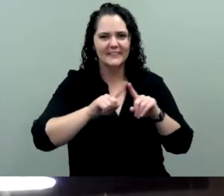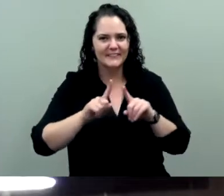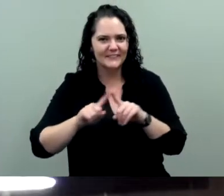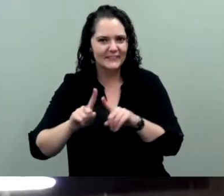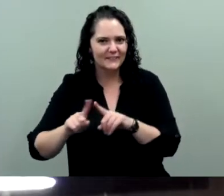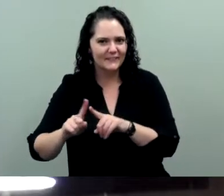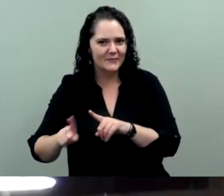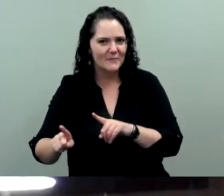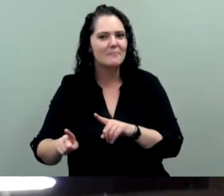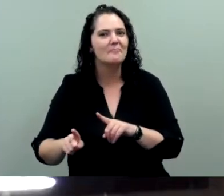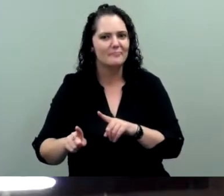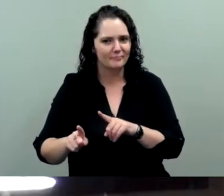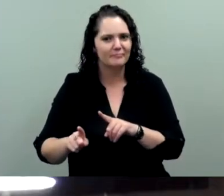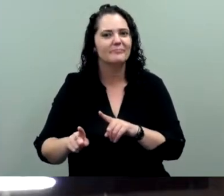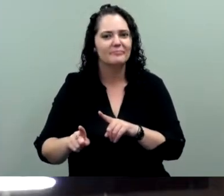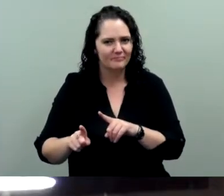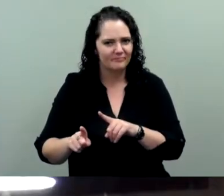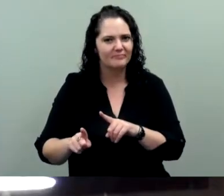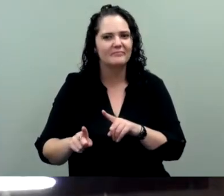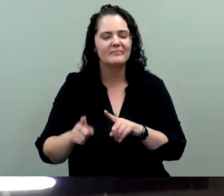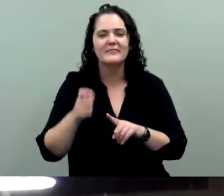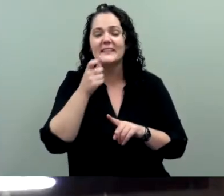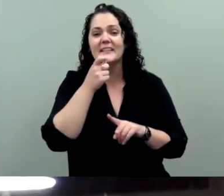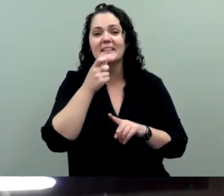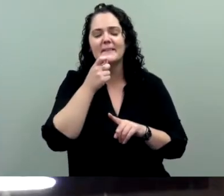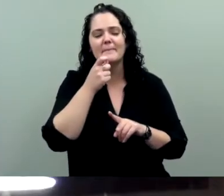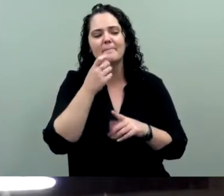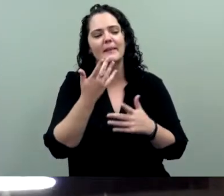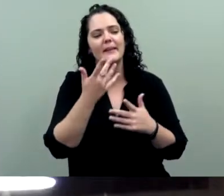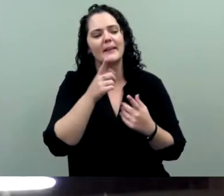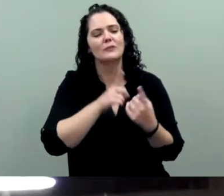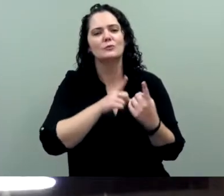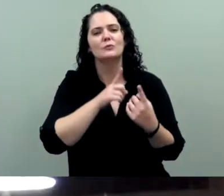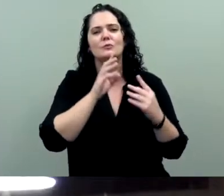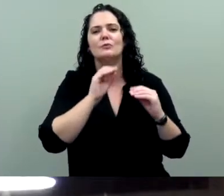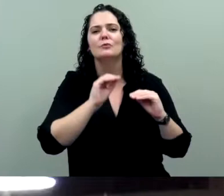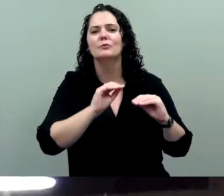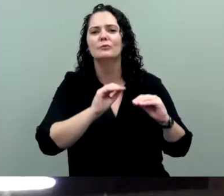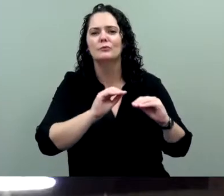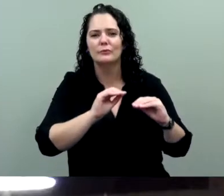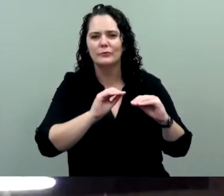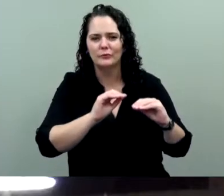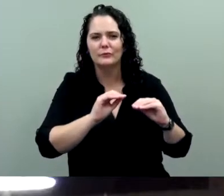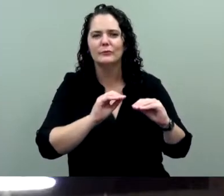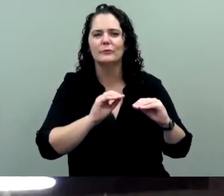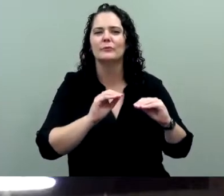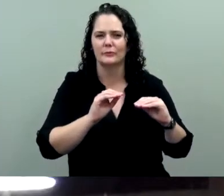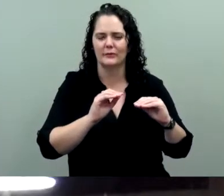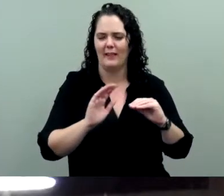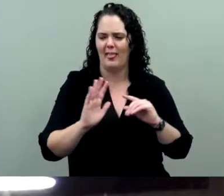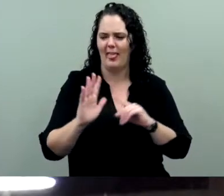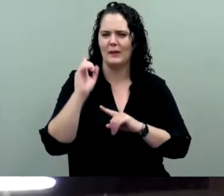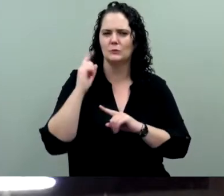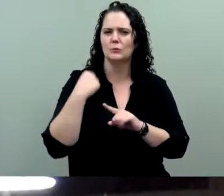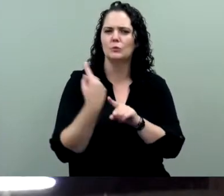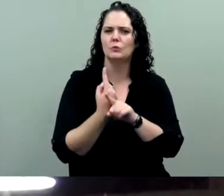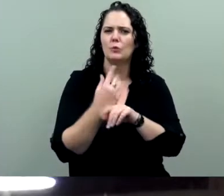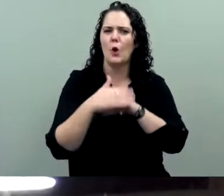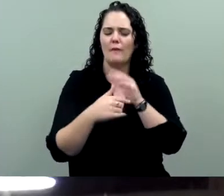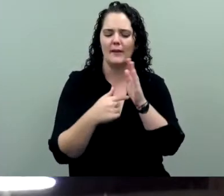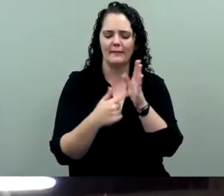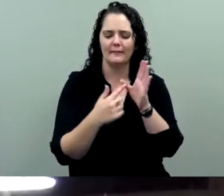balancing a little bit of a tutorial. Last week, we talked about using the natural tannins that are in tea to make